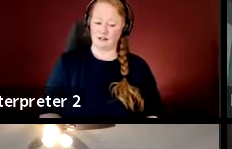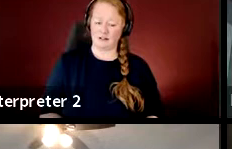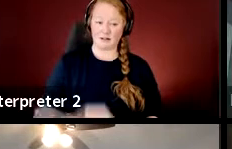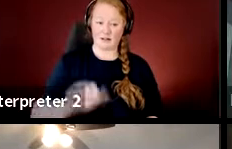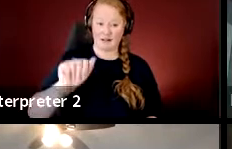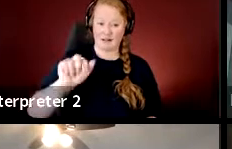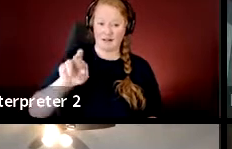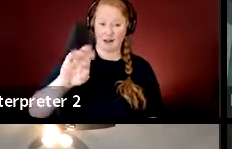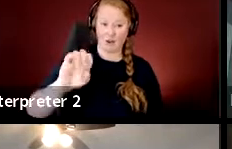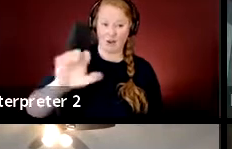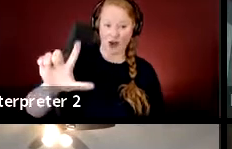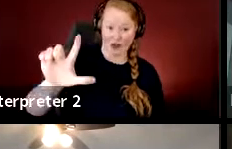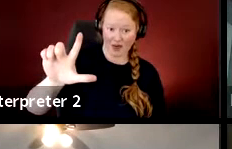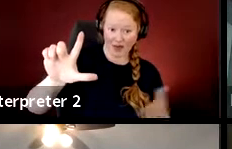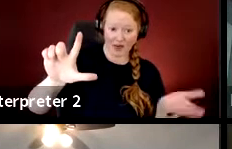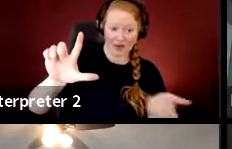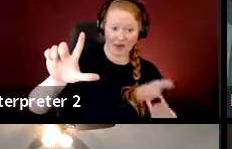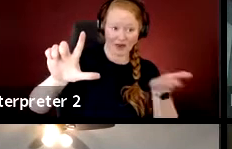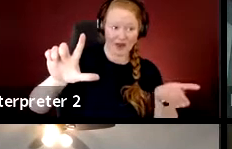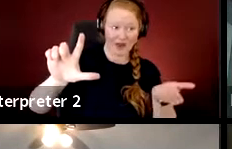Ariel Hadley,